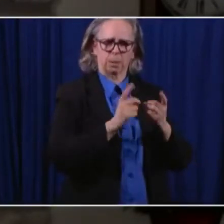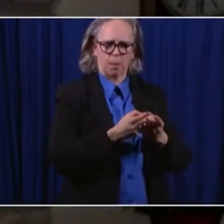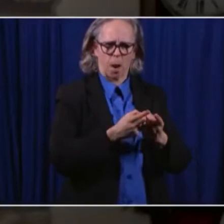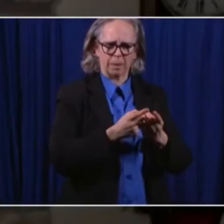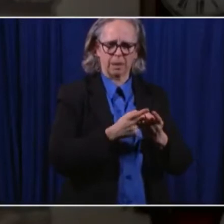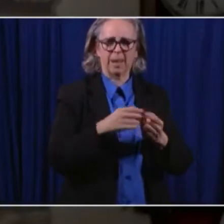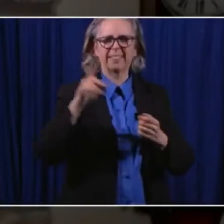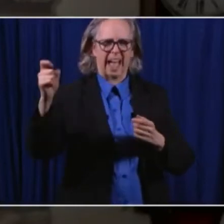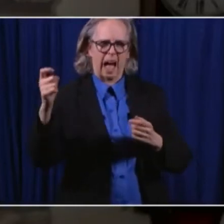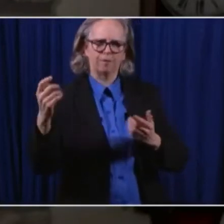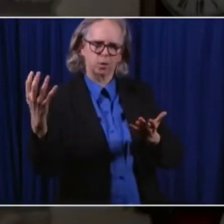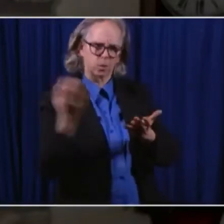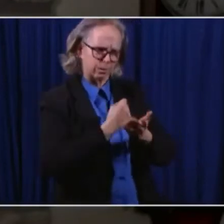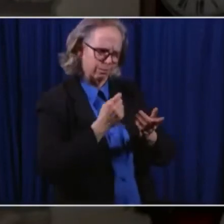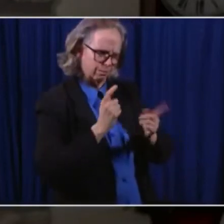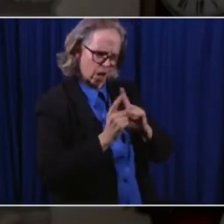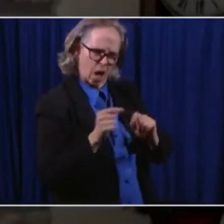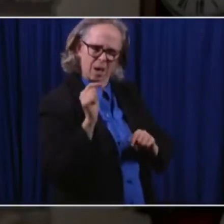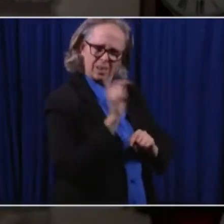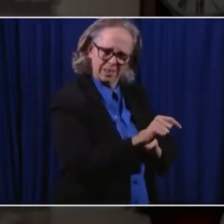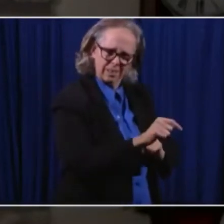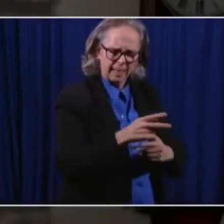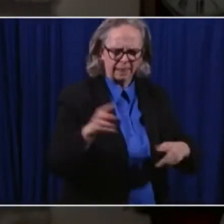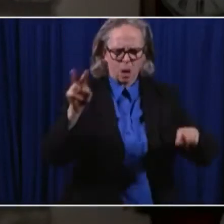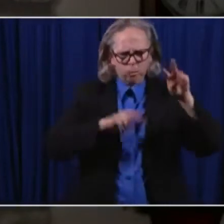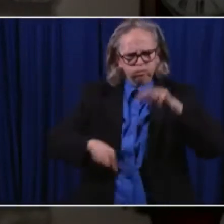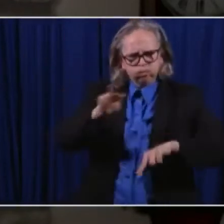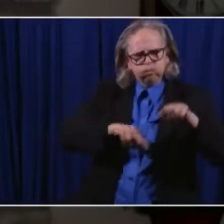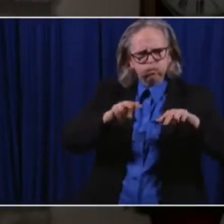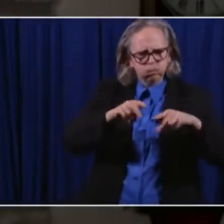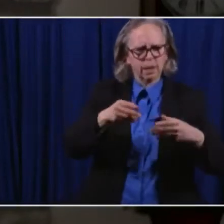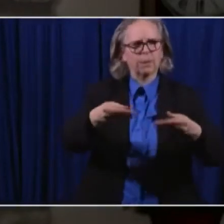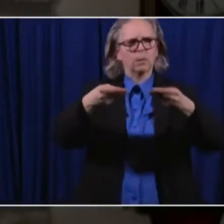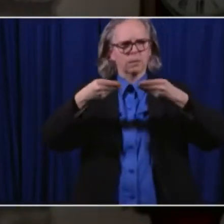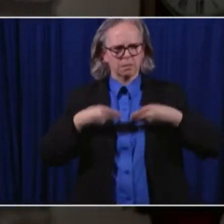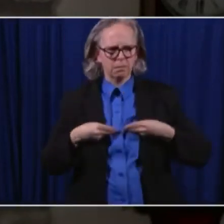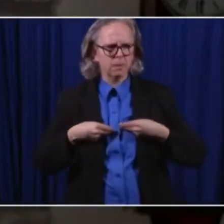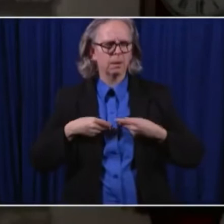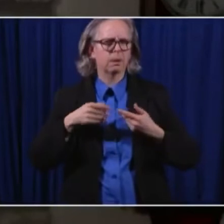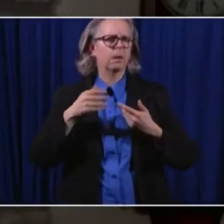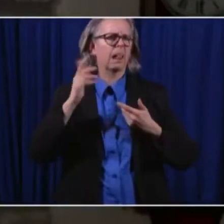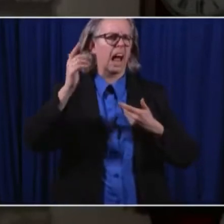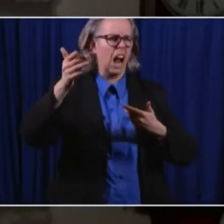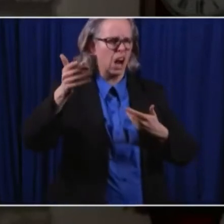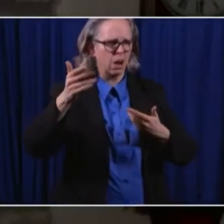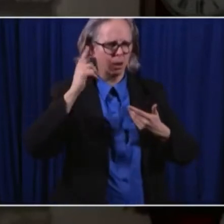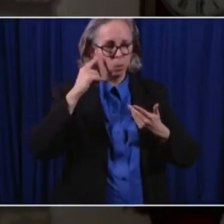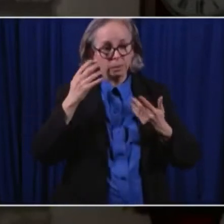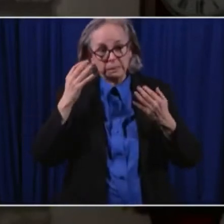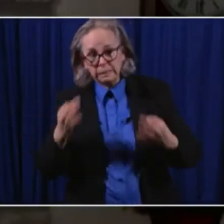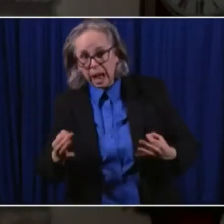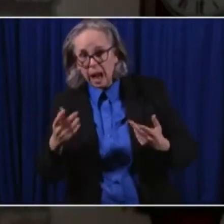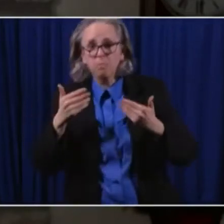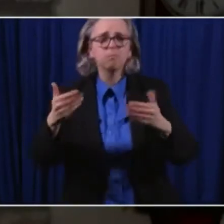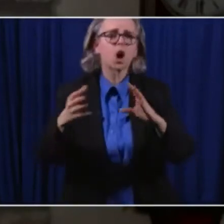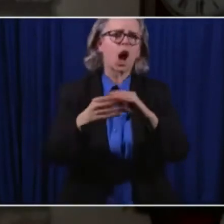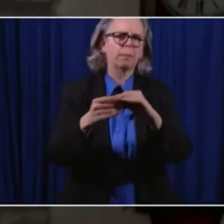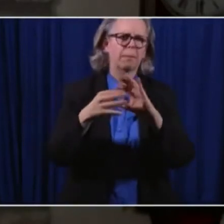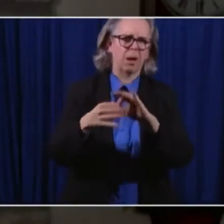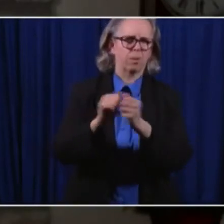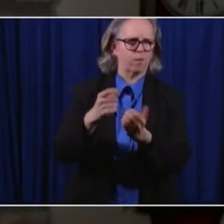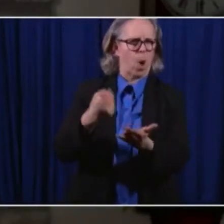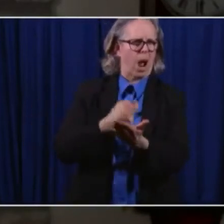would go to us. So I'm not going to, make any real definitive comments about that. We want our health